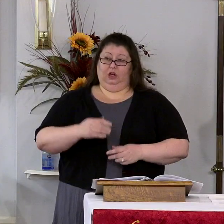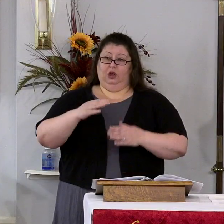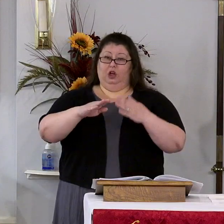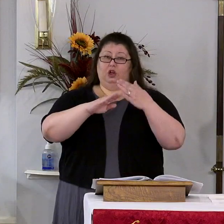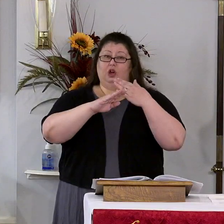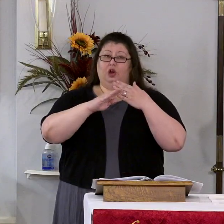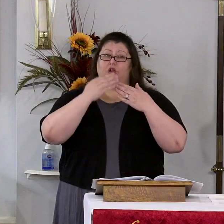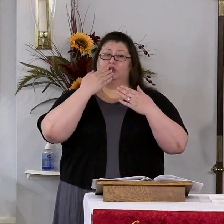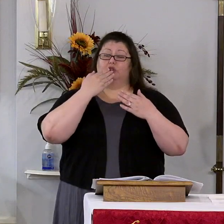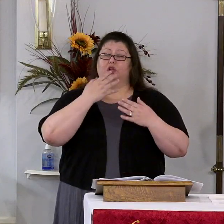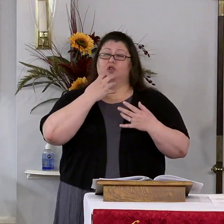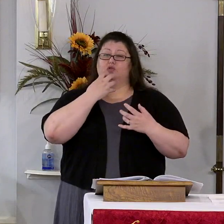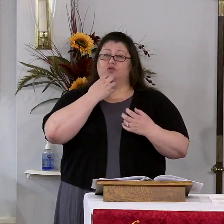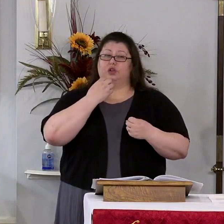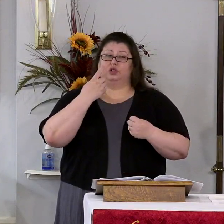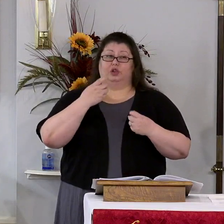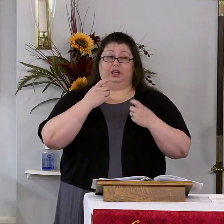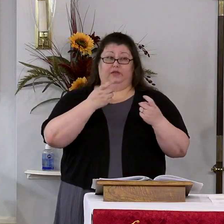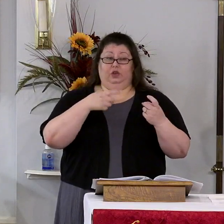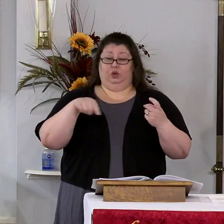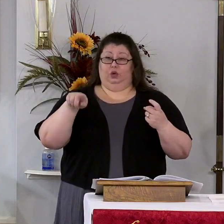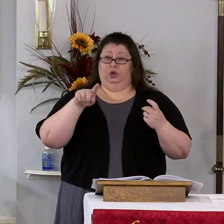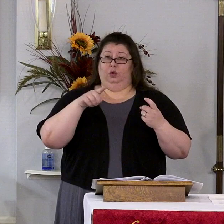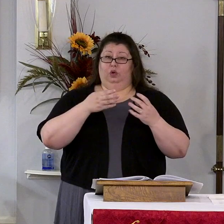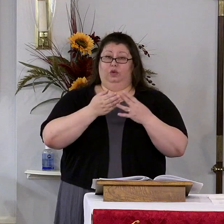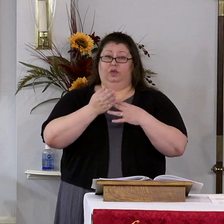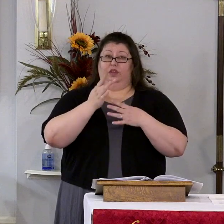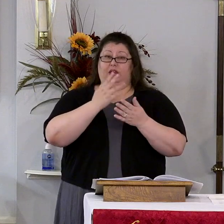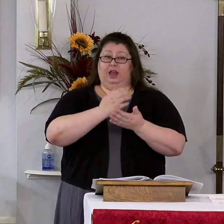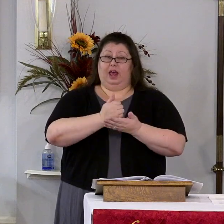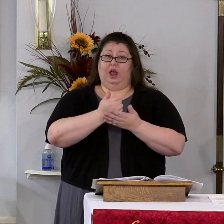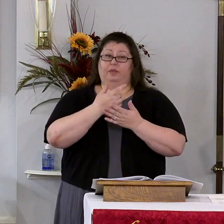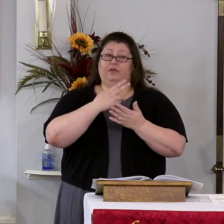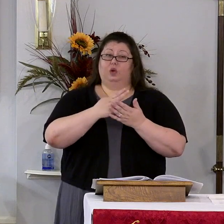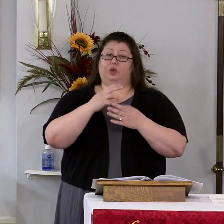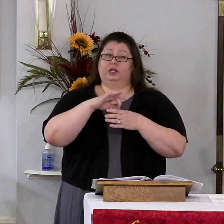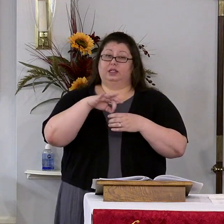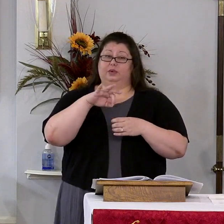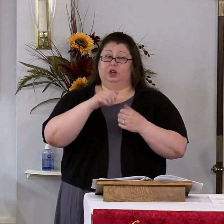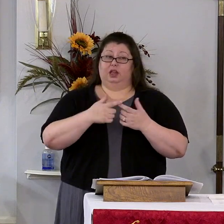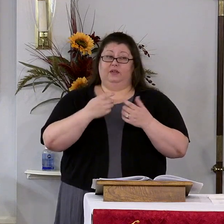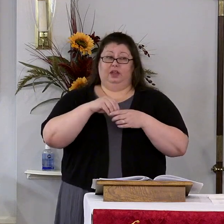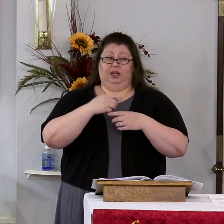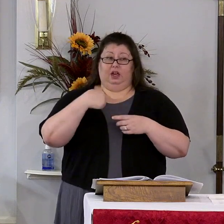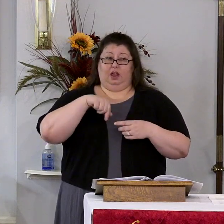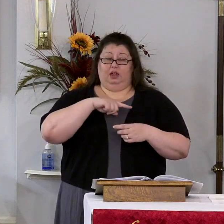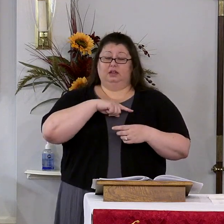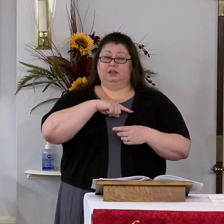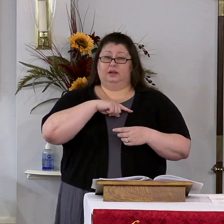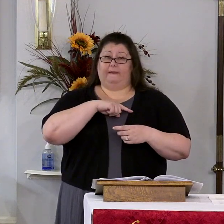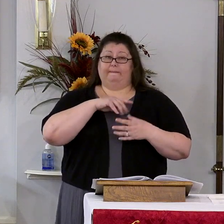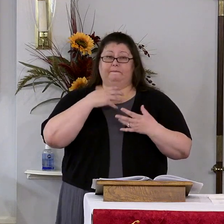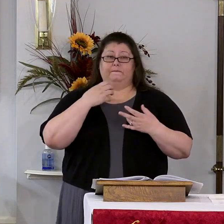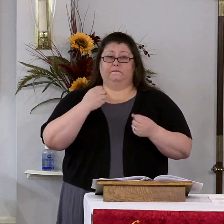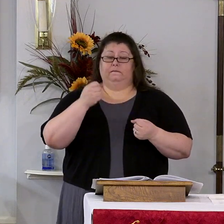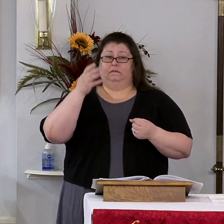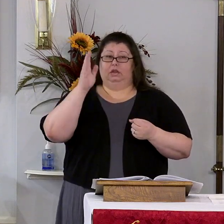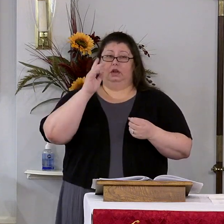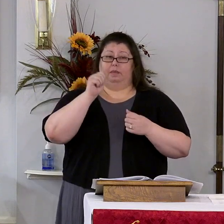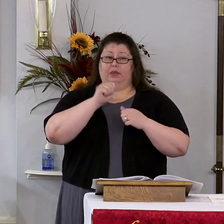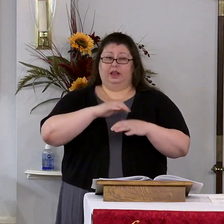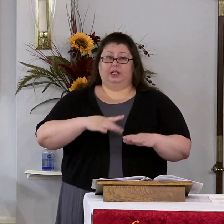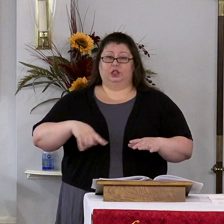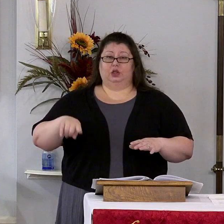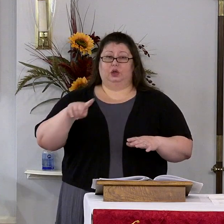Guard the good treasure given to you by the help of the Holy Spirit living in us. Almighty God bless